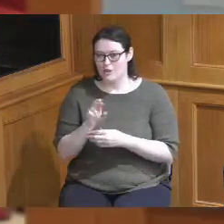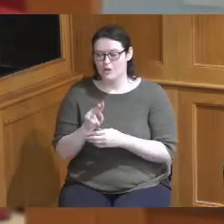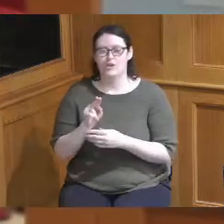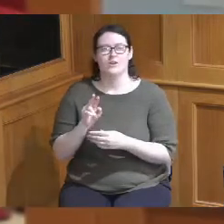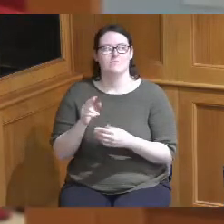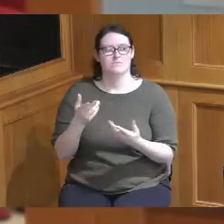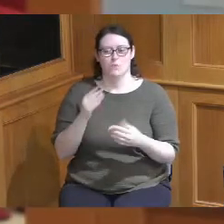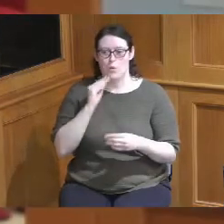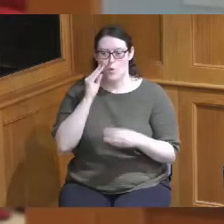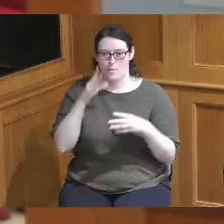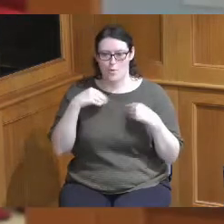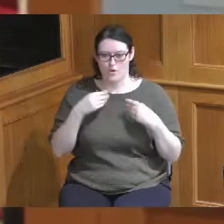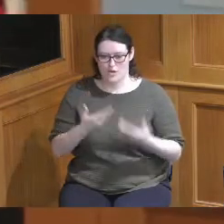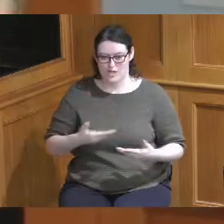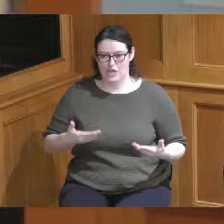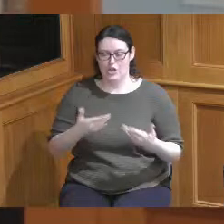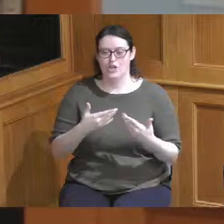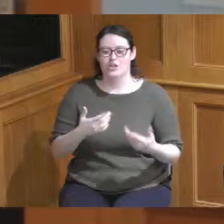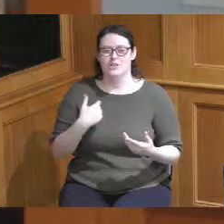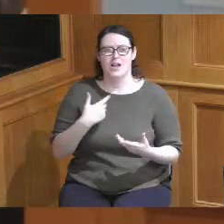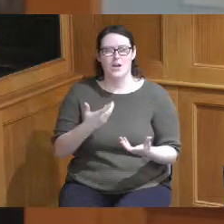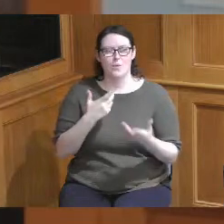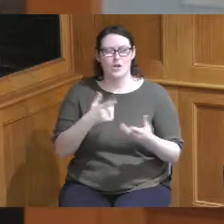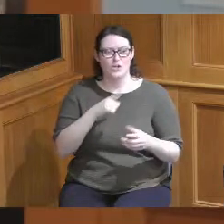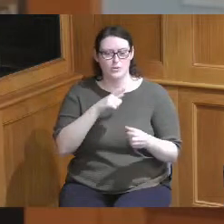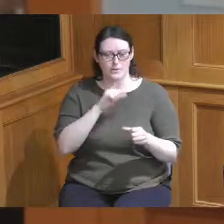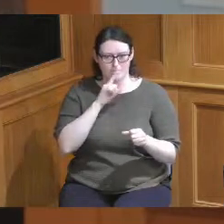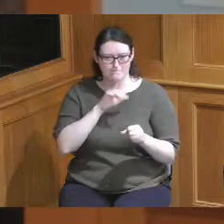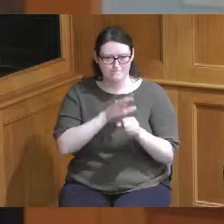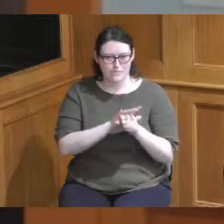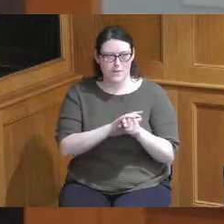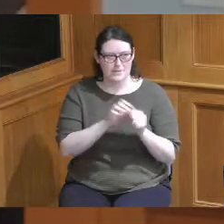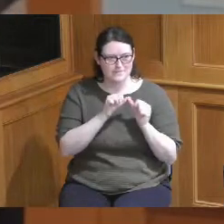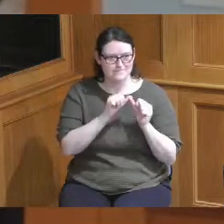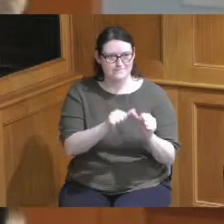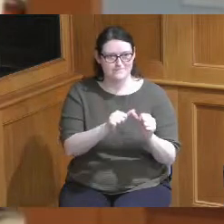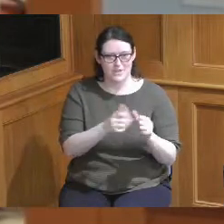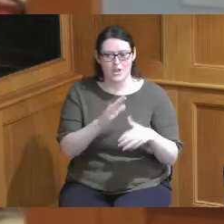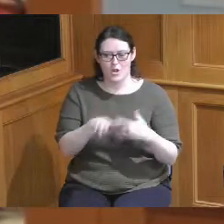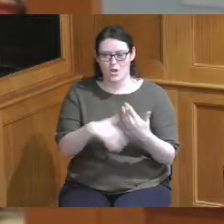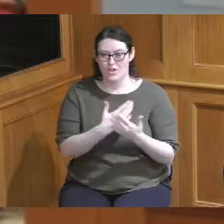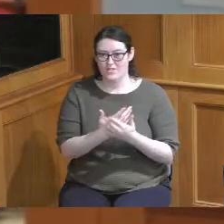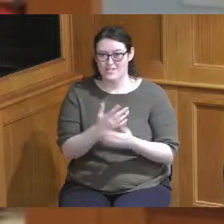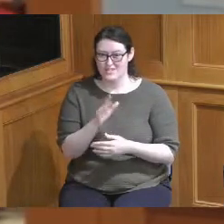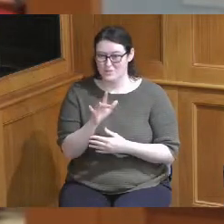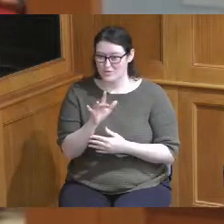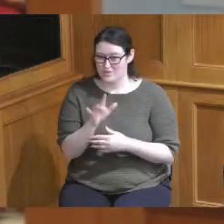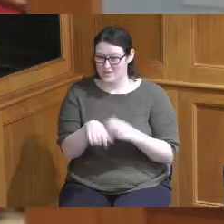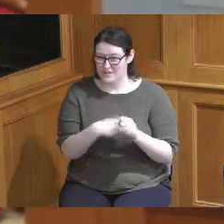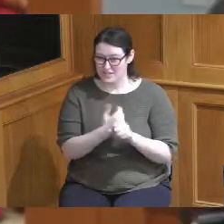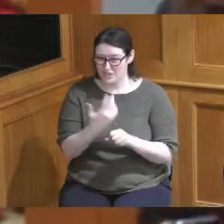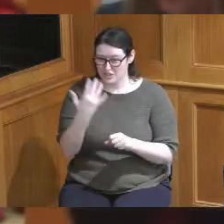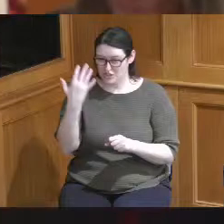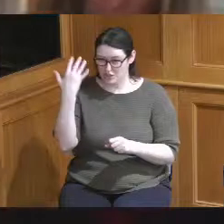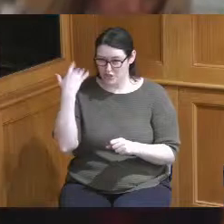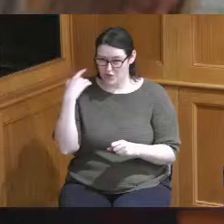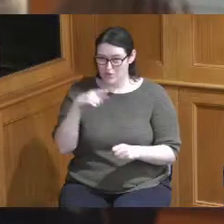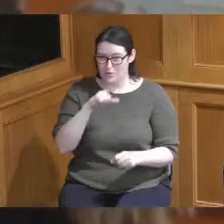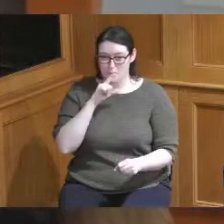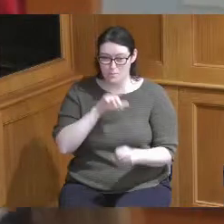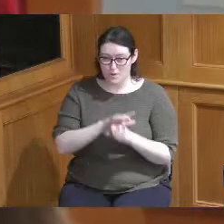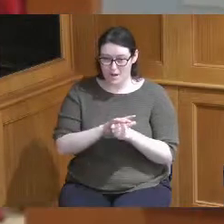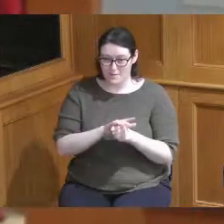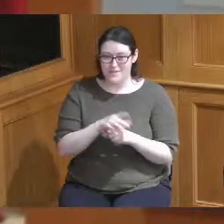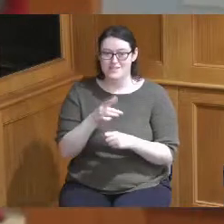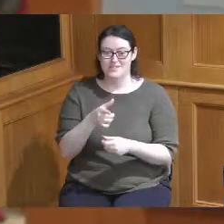today to urge you to honor a promise made to Hamilton County homeowners over 25 years ago that they would benefit from rebates when